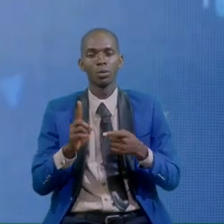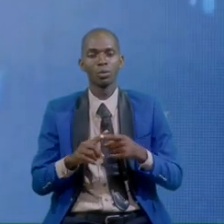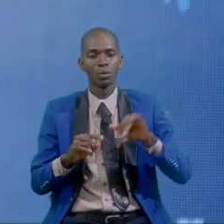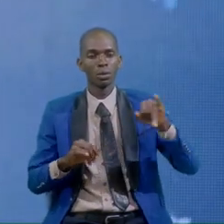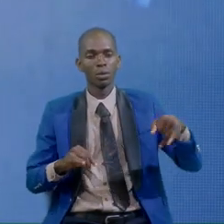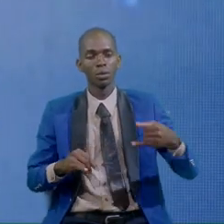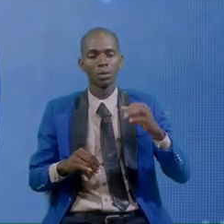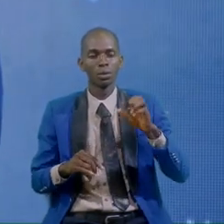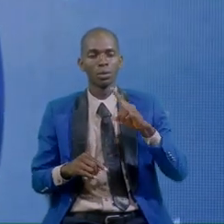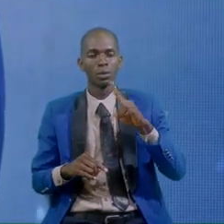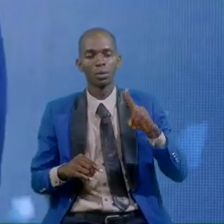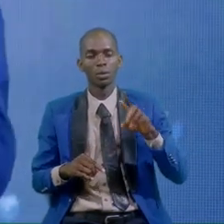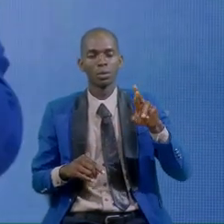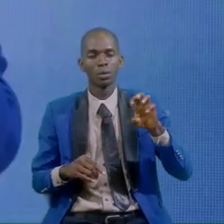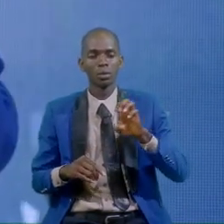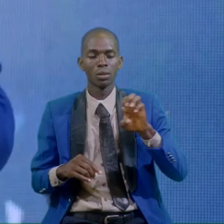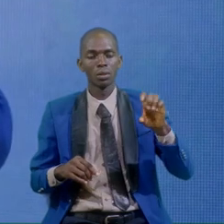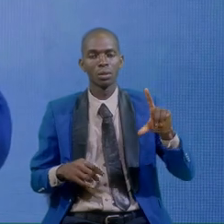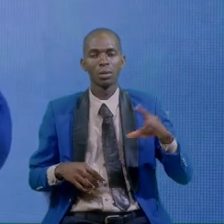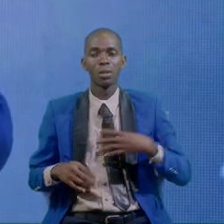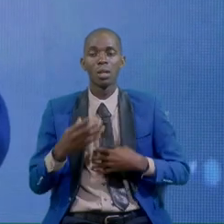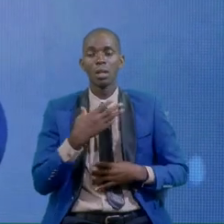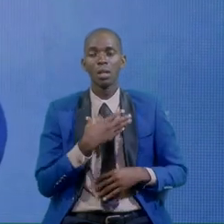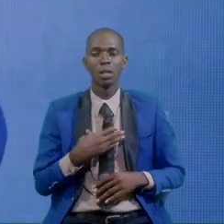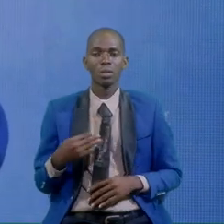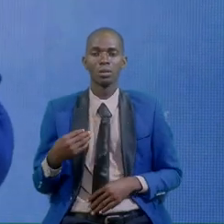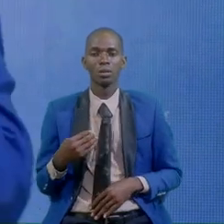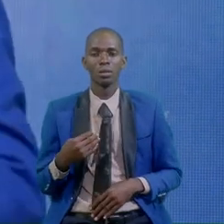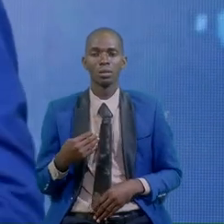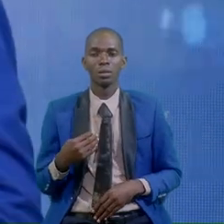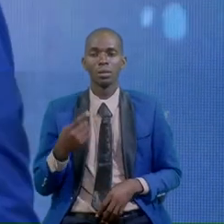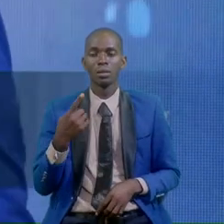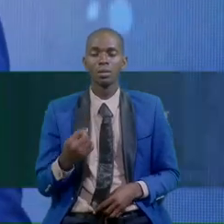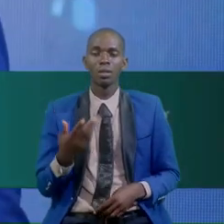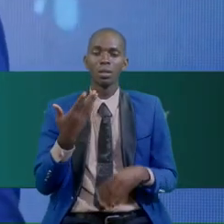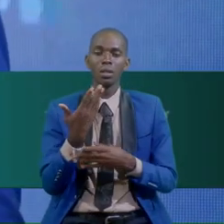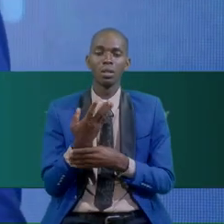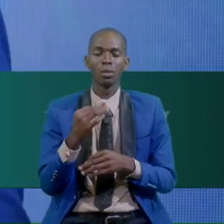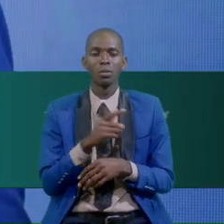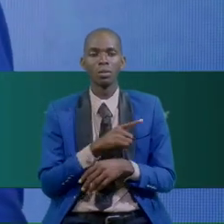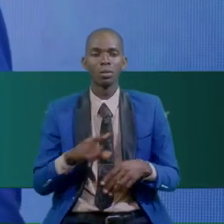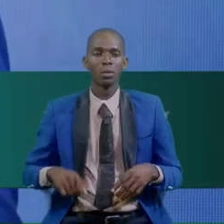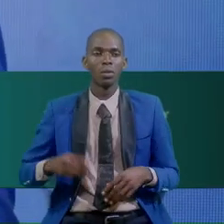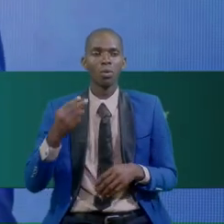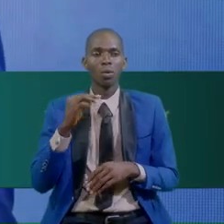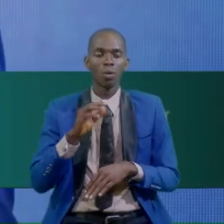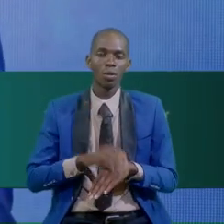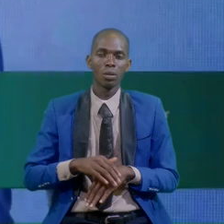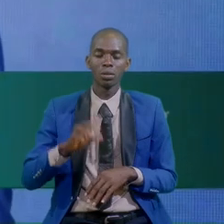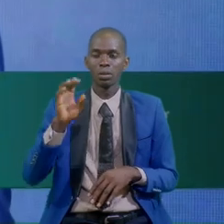verse 46. And the hand of the Lord was on